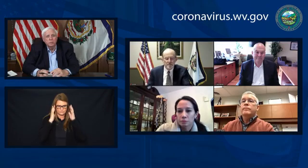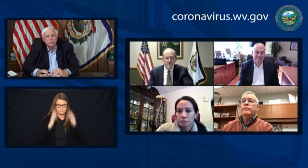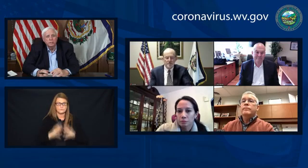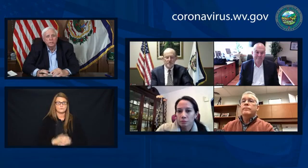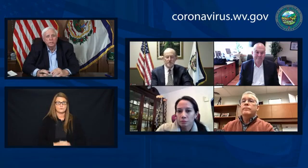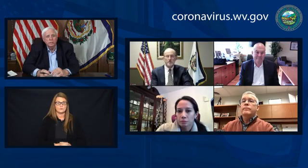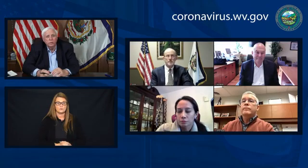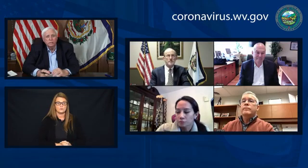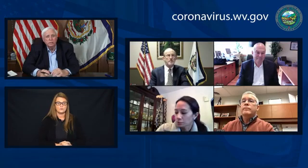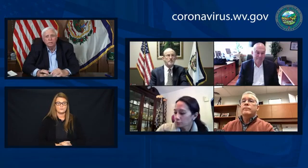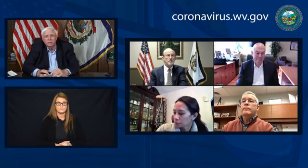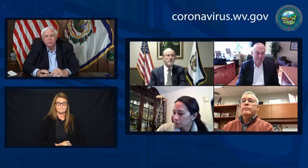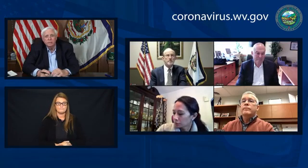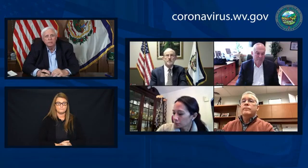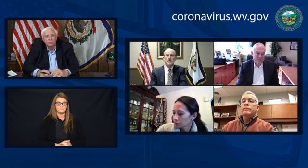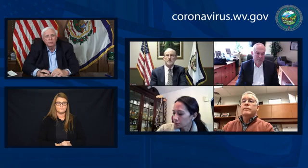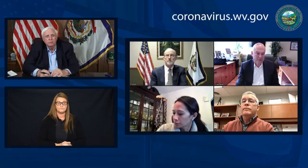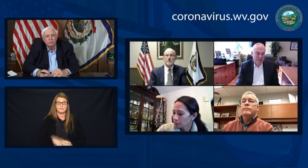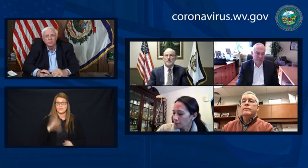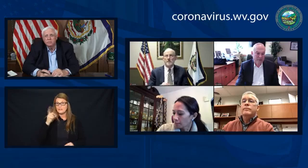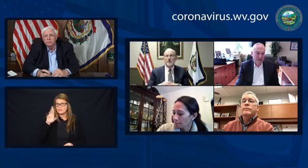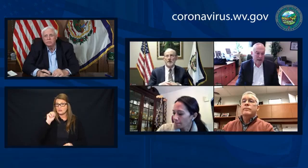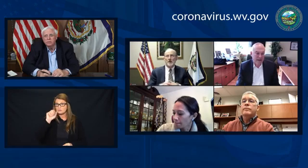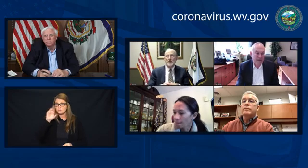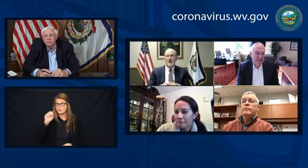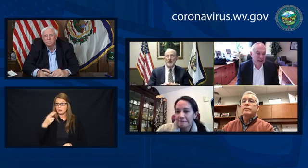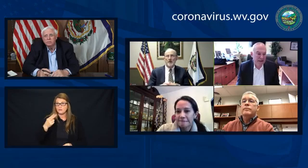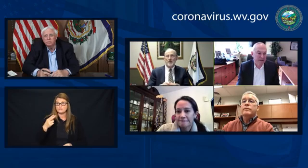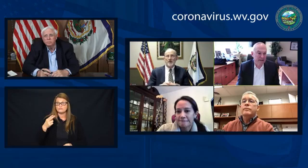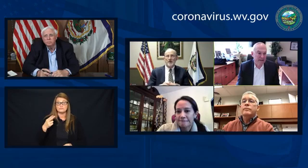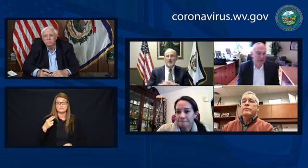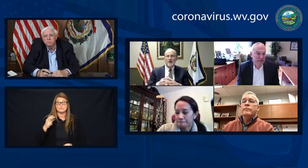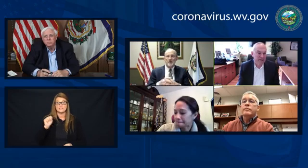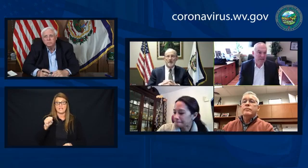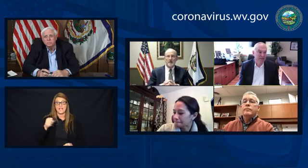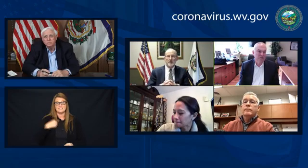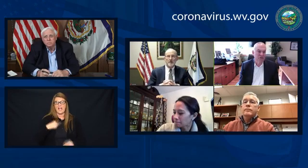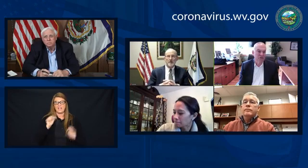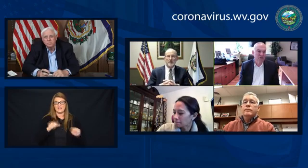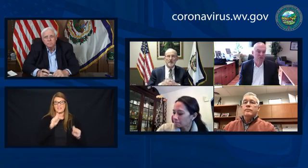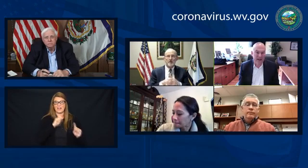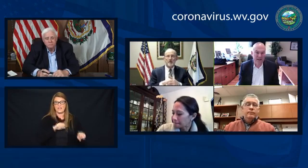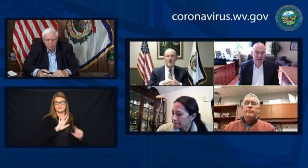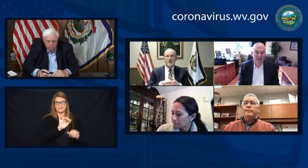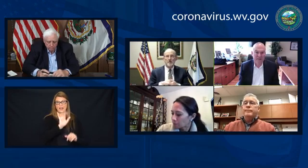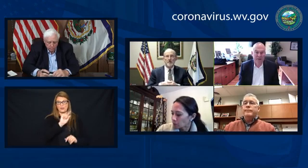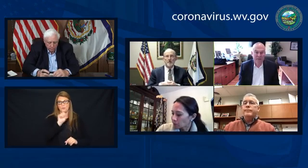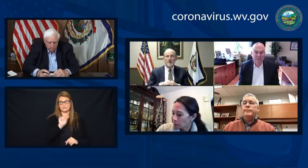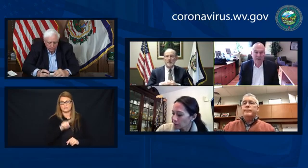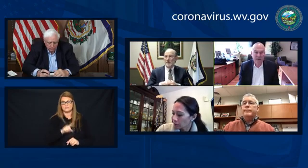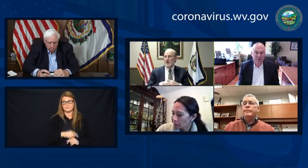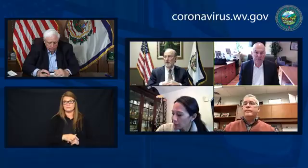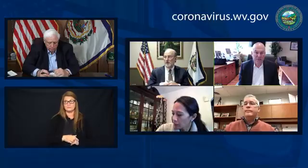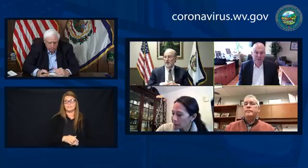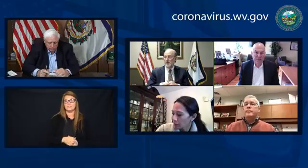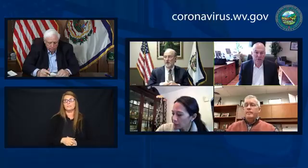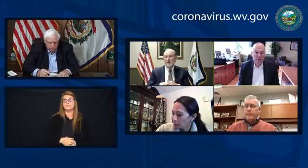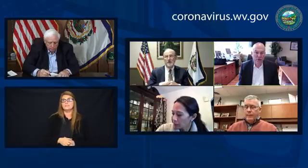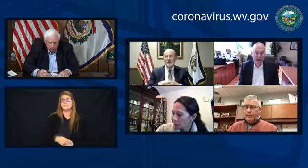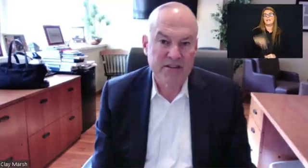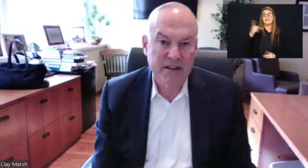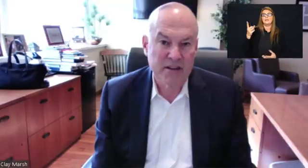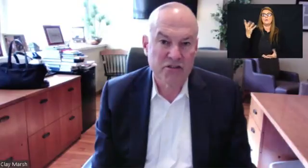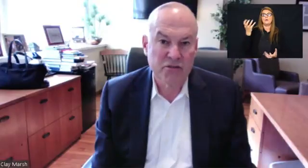Dr. Marsh, did you get the question, or did? I think I did, Governor. I think that Charles was asking, because of the